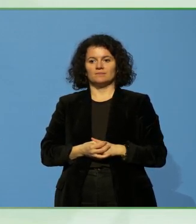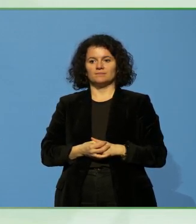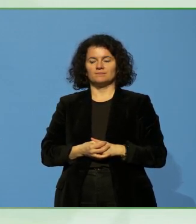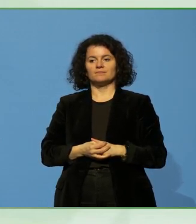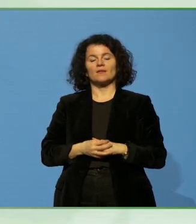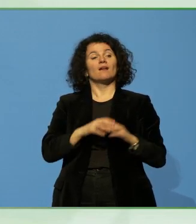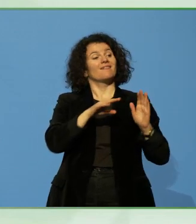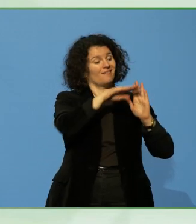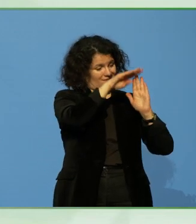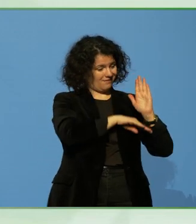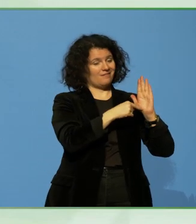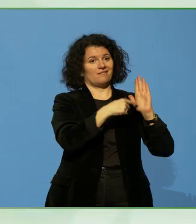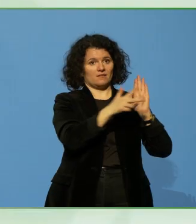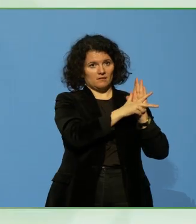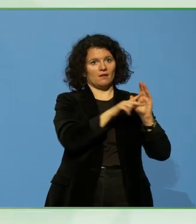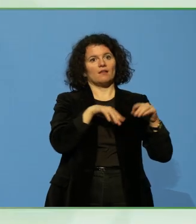so that it's